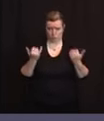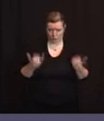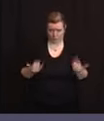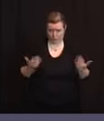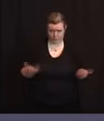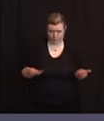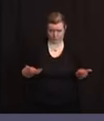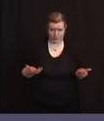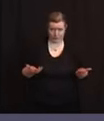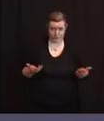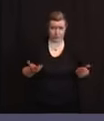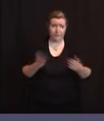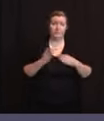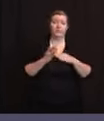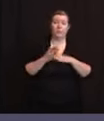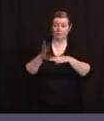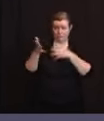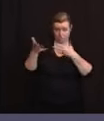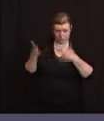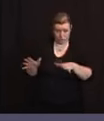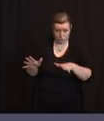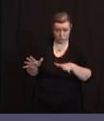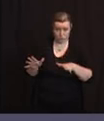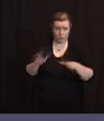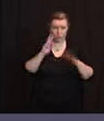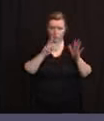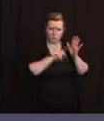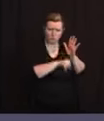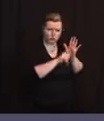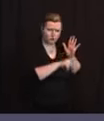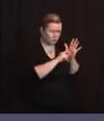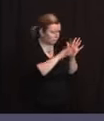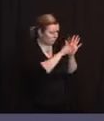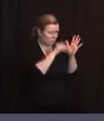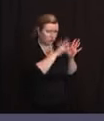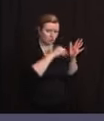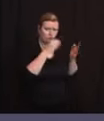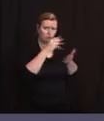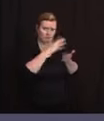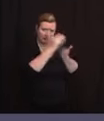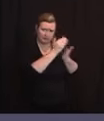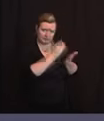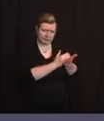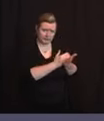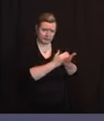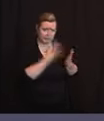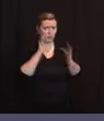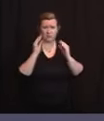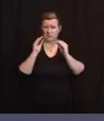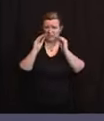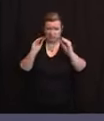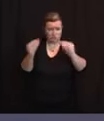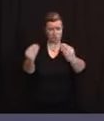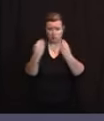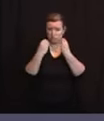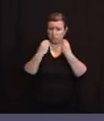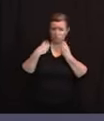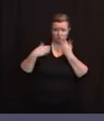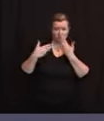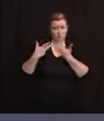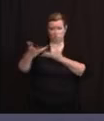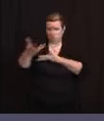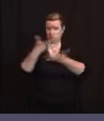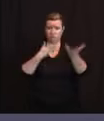our after action, that's the time for us to learn, and we'll learn from each other, and we'll go forward. By the way, it's worth